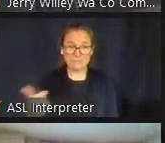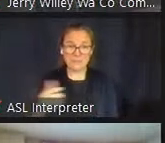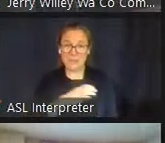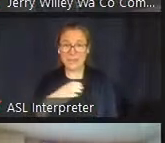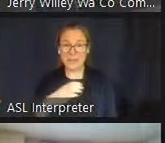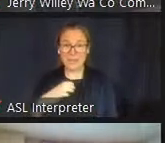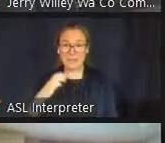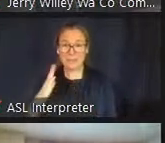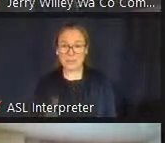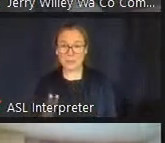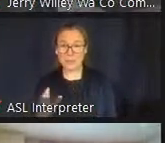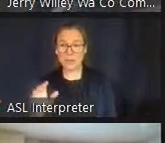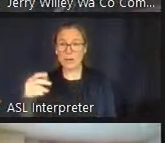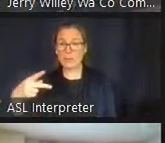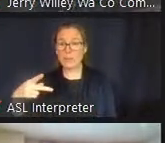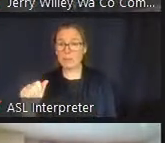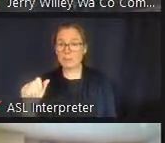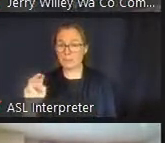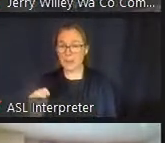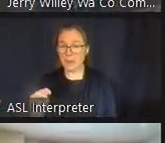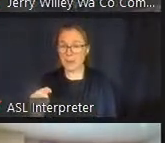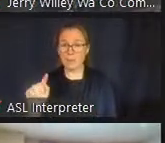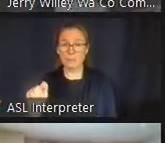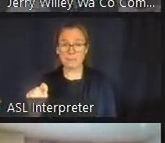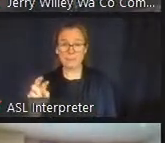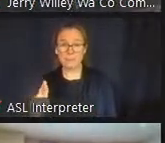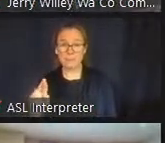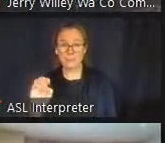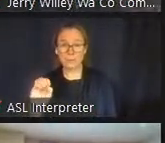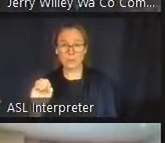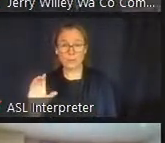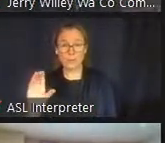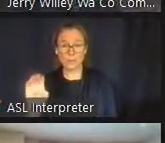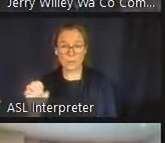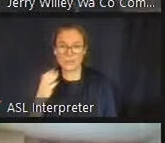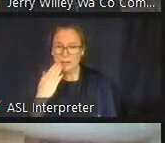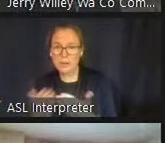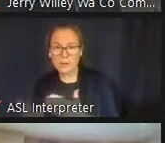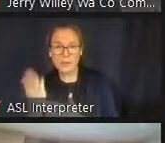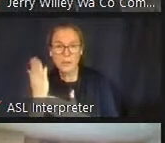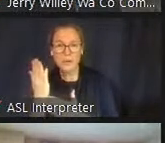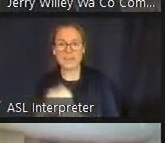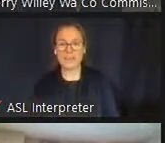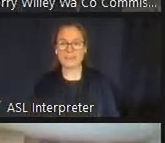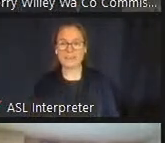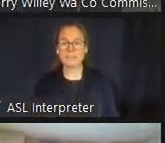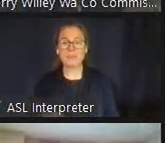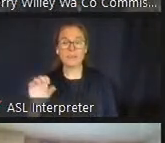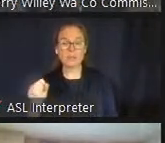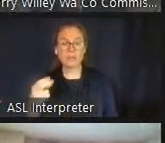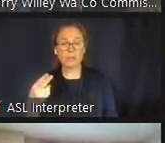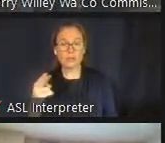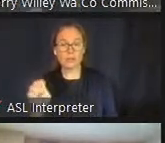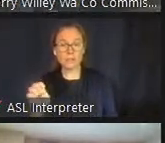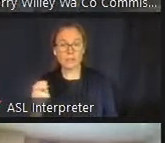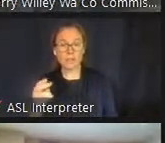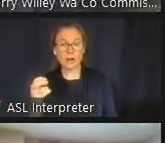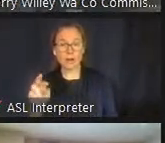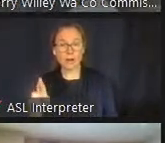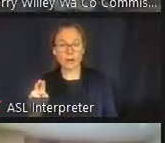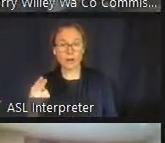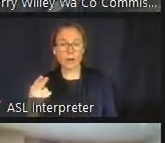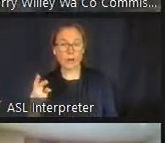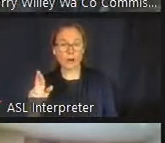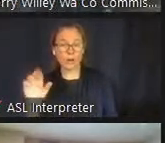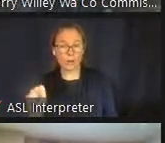Thank you, Commissioner Fai. Good morning. My name is Pam Treese. I go by the pronouns she, her, hers.